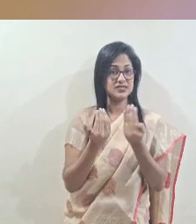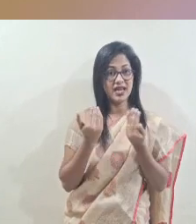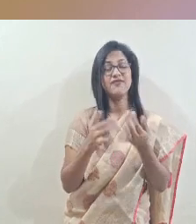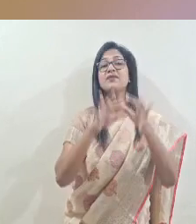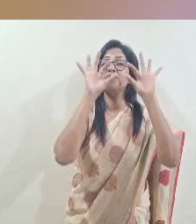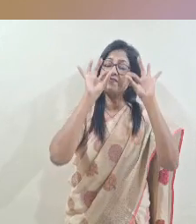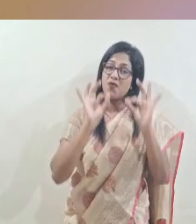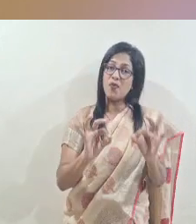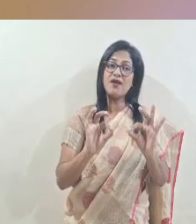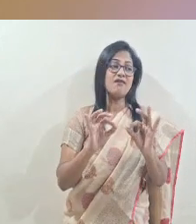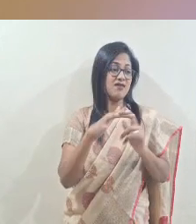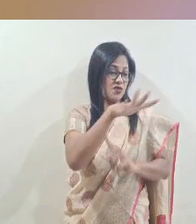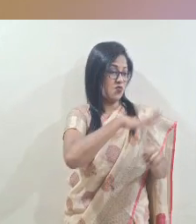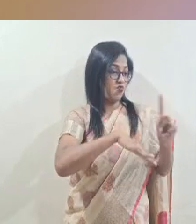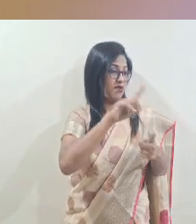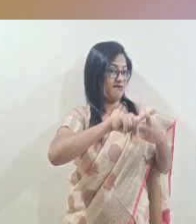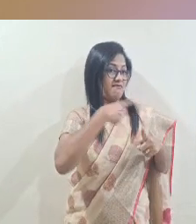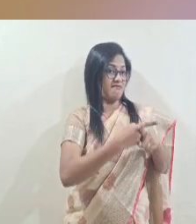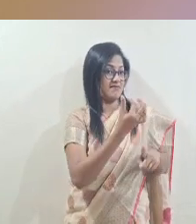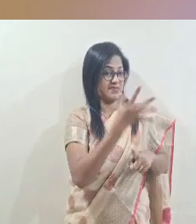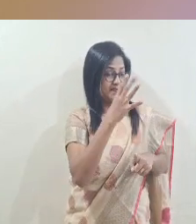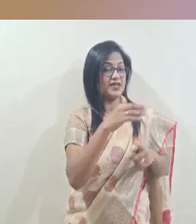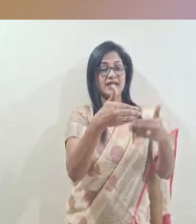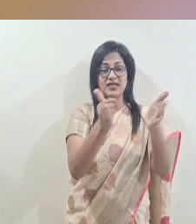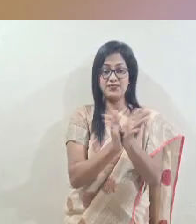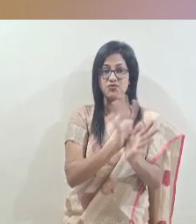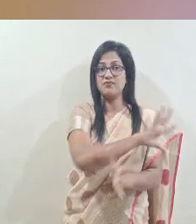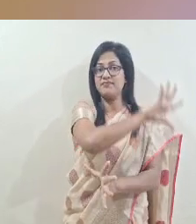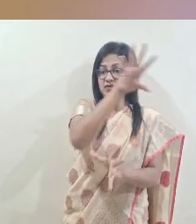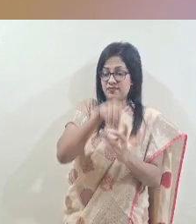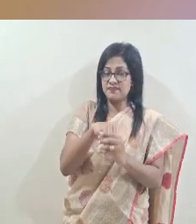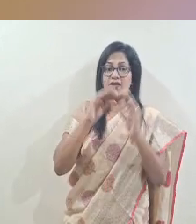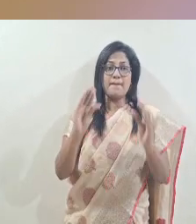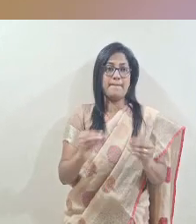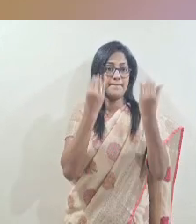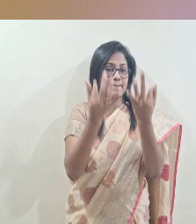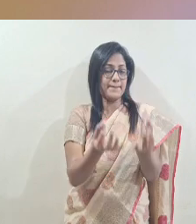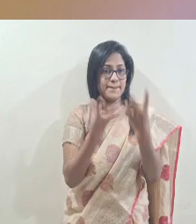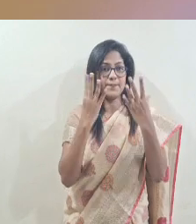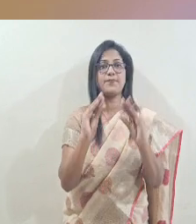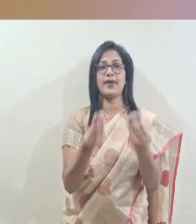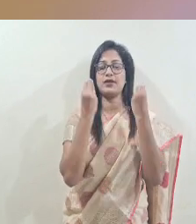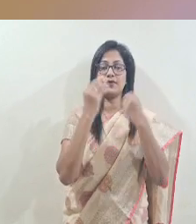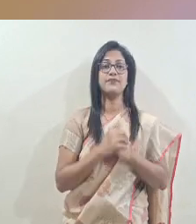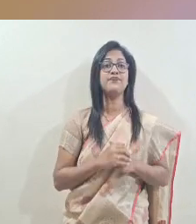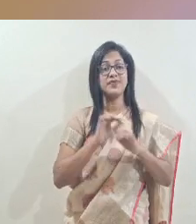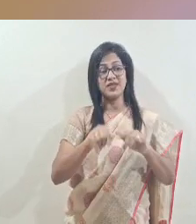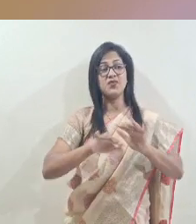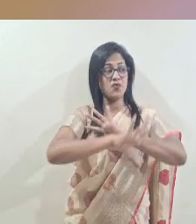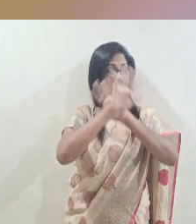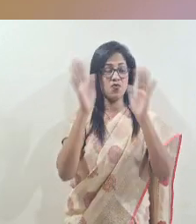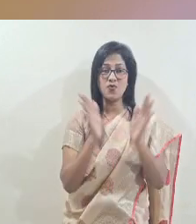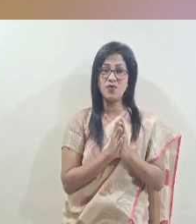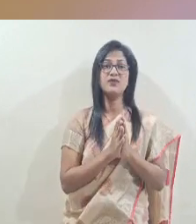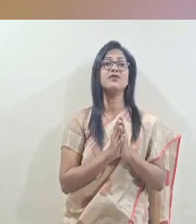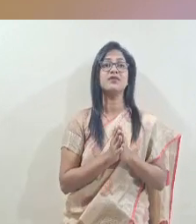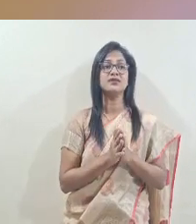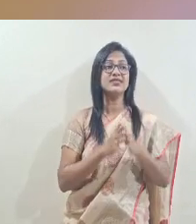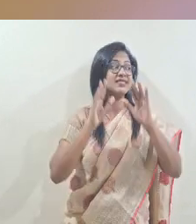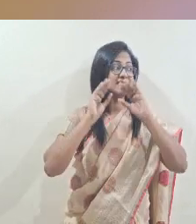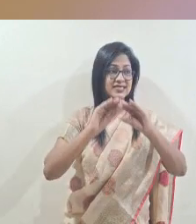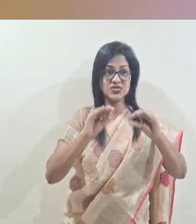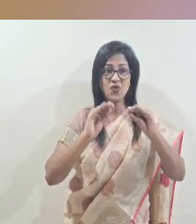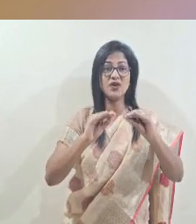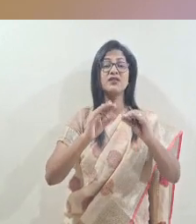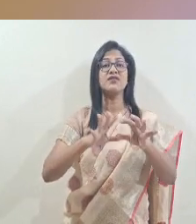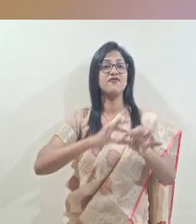well can you integrate local expertise and community involvement in enhancing resilience. All these could be thought for